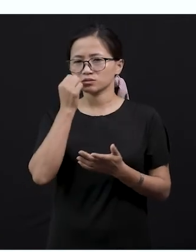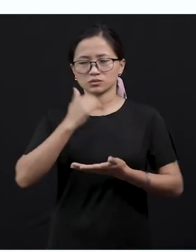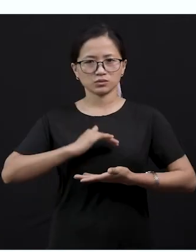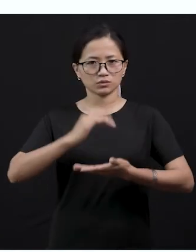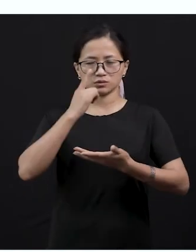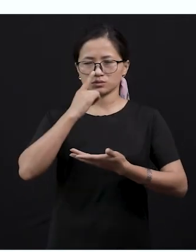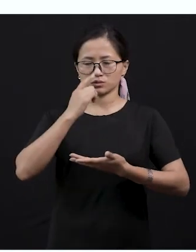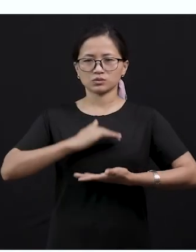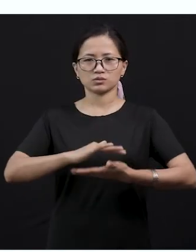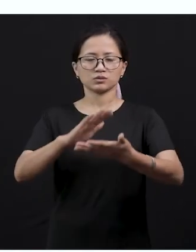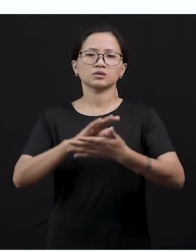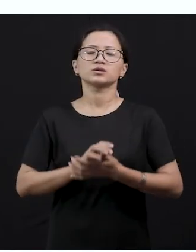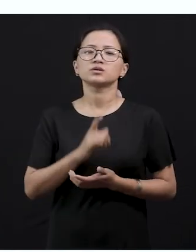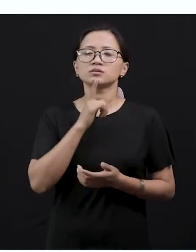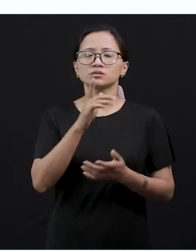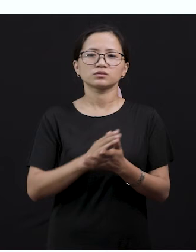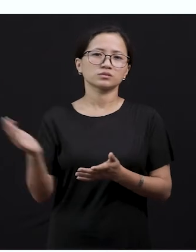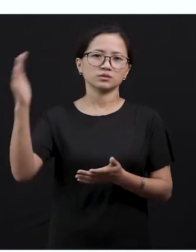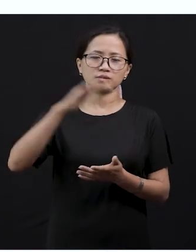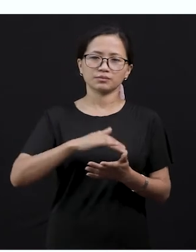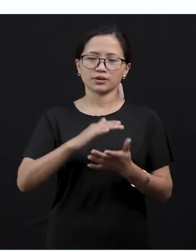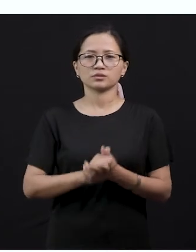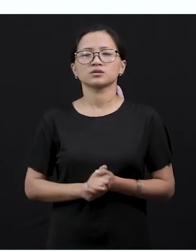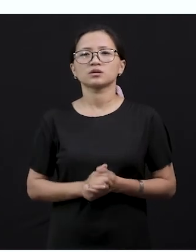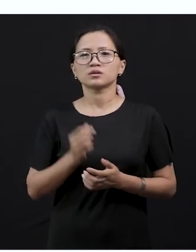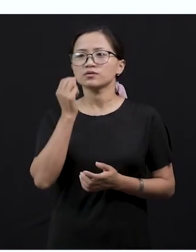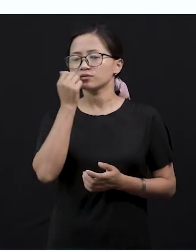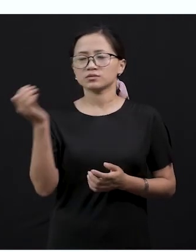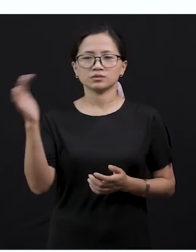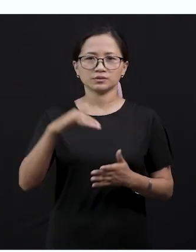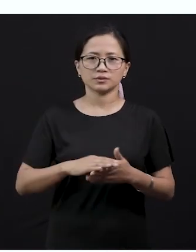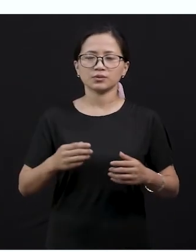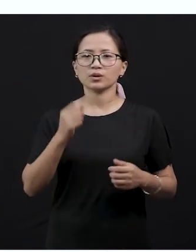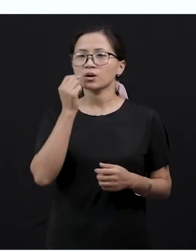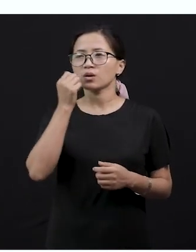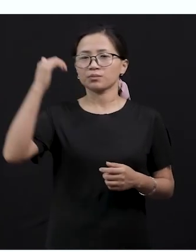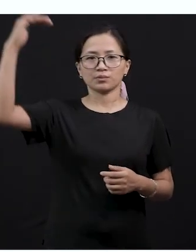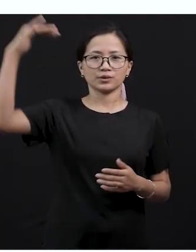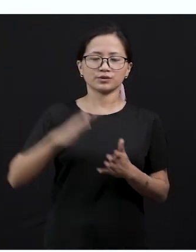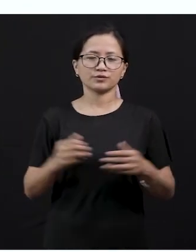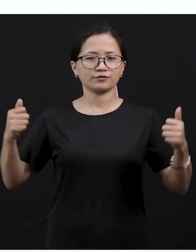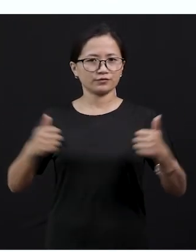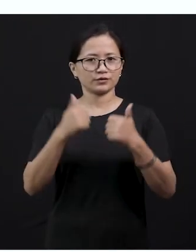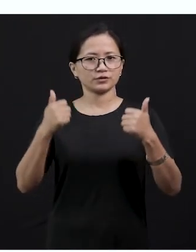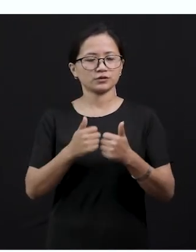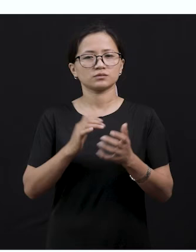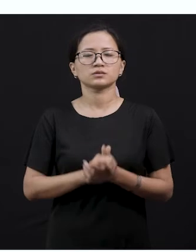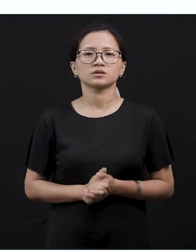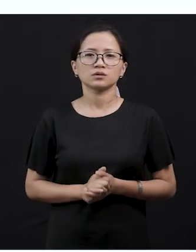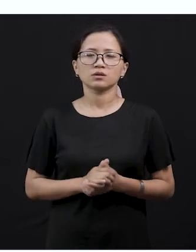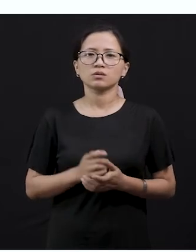to call their father back at home while the other men are fighting. She want her husband to help them,